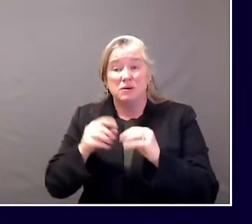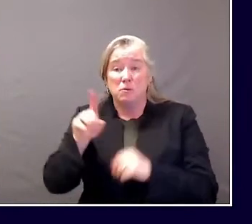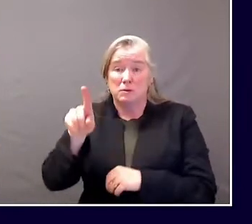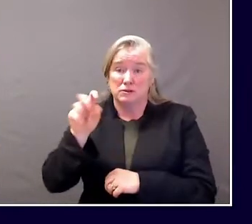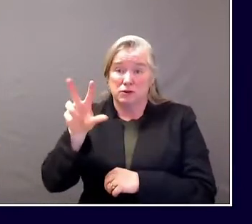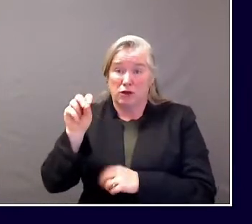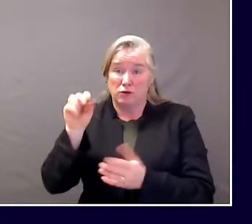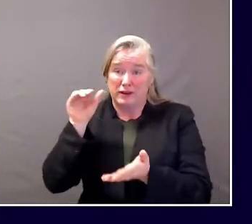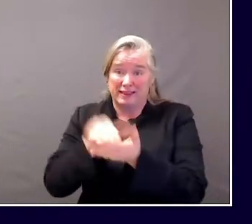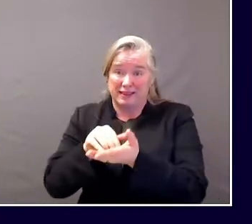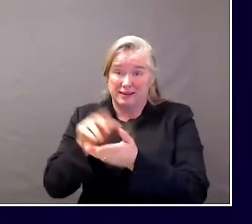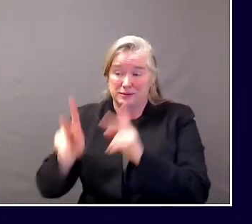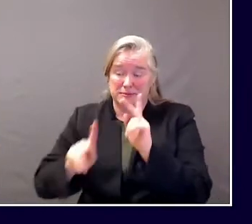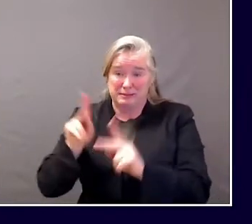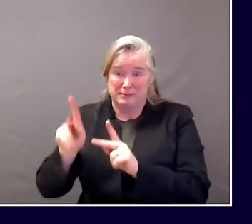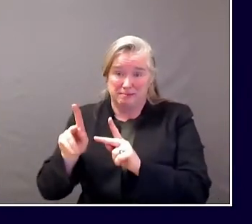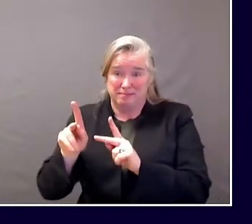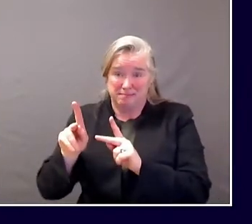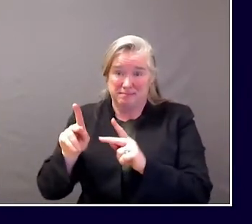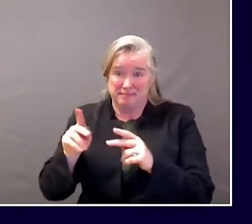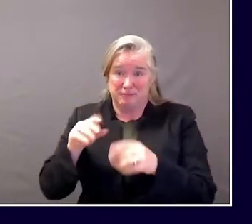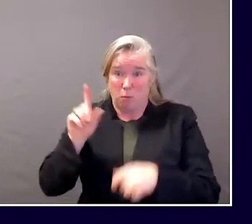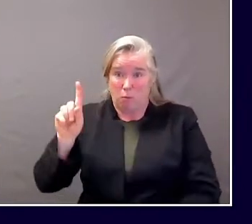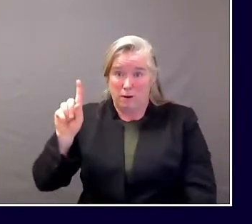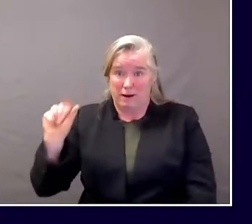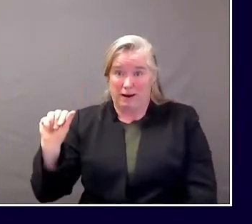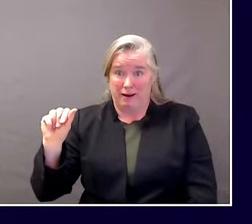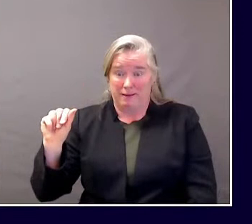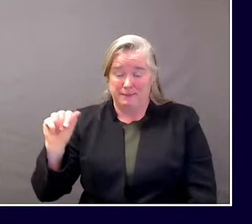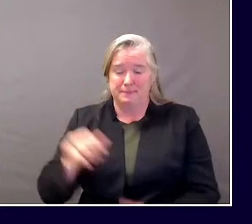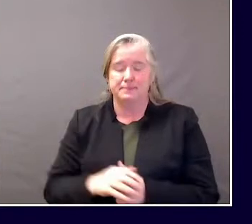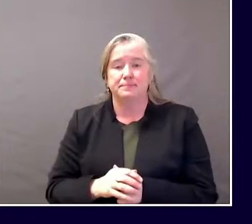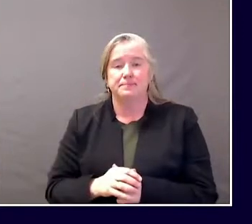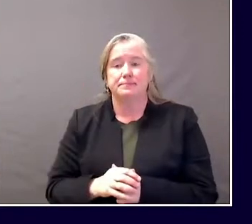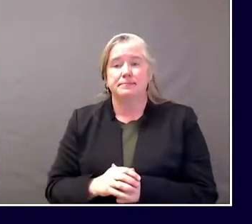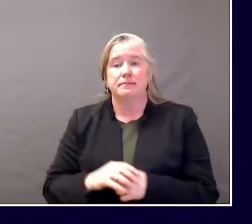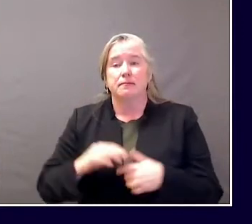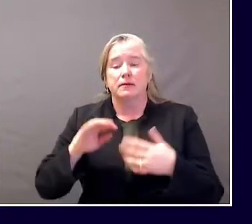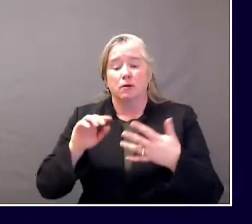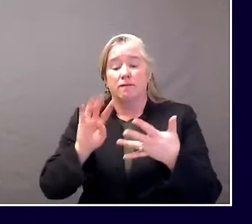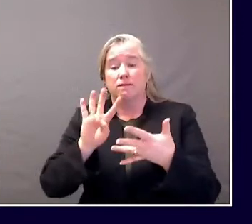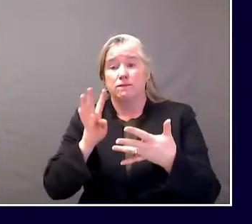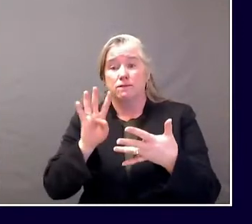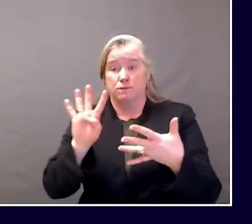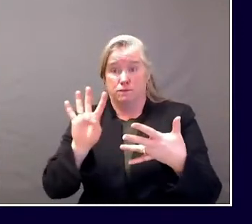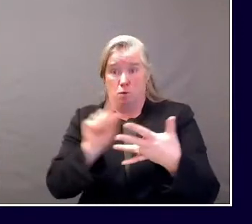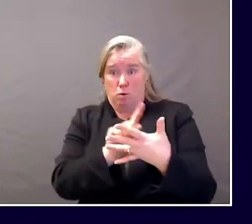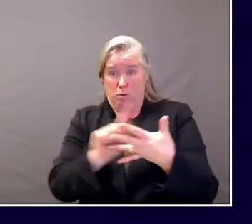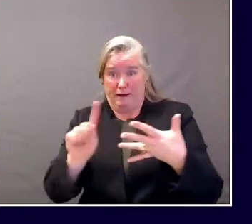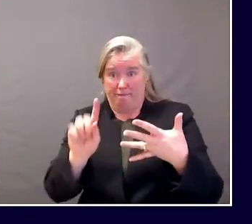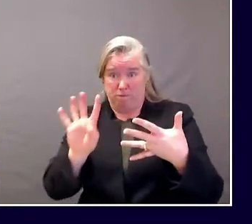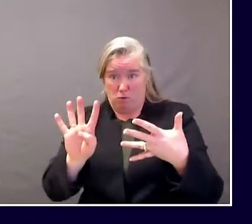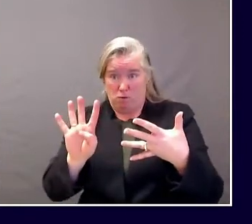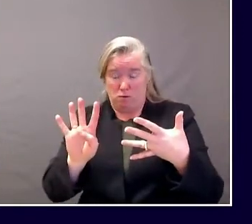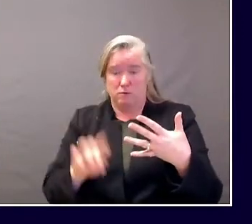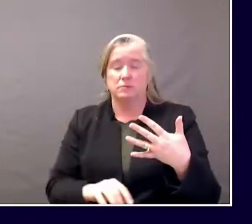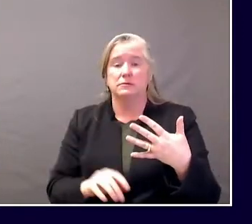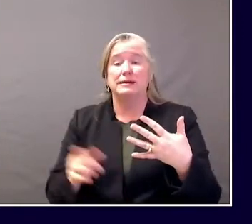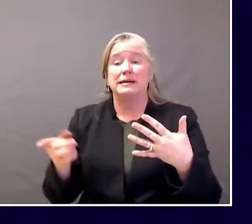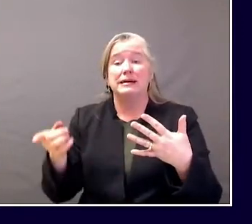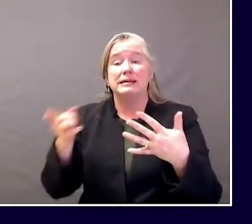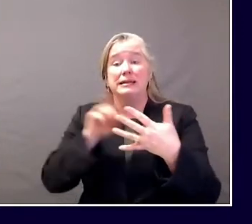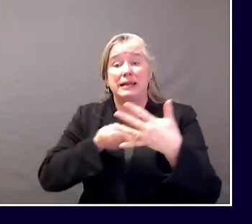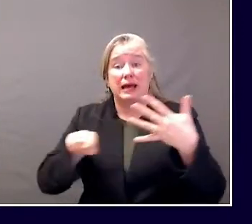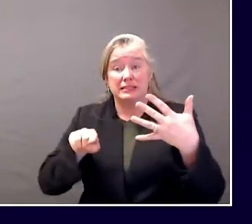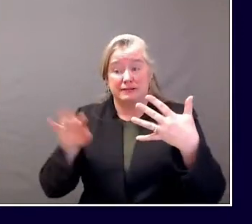people. And by the end of next week, not this week, but next week, 1 week from today,